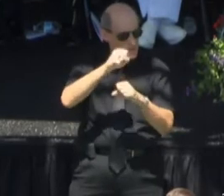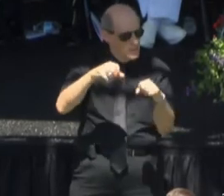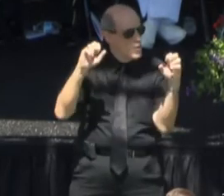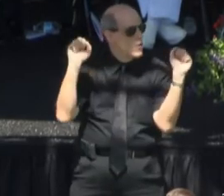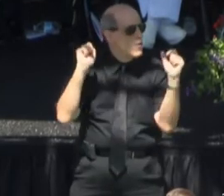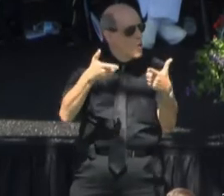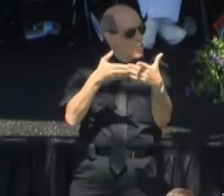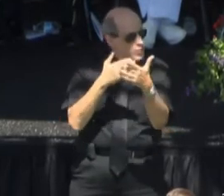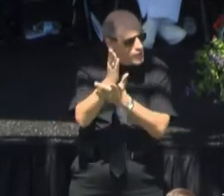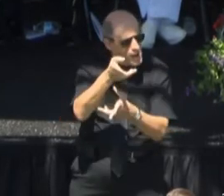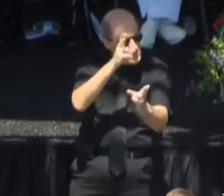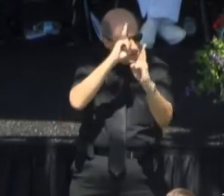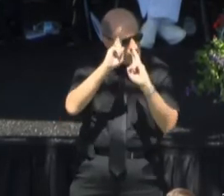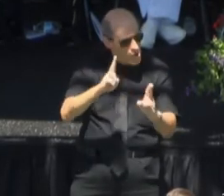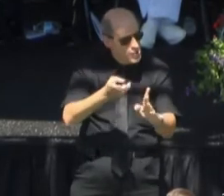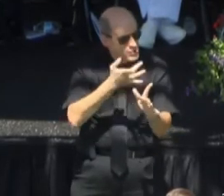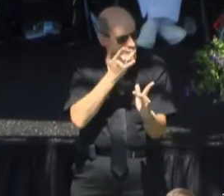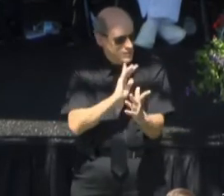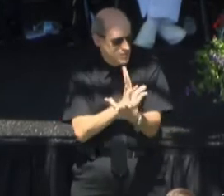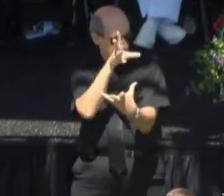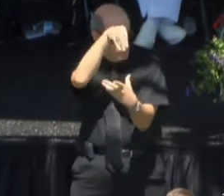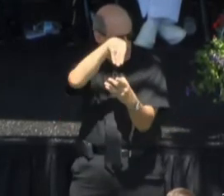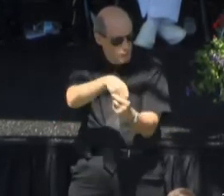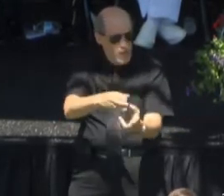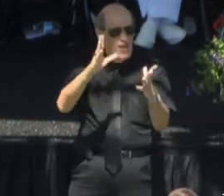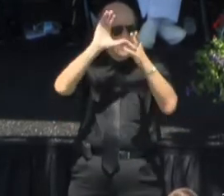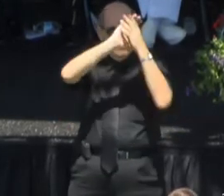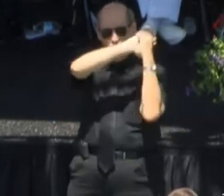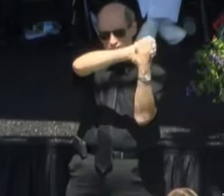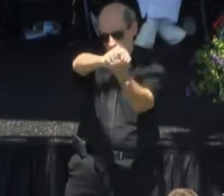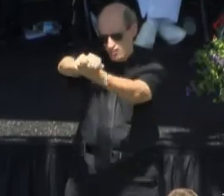and privileges thereunto pertaining. Congratulations.